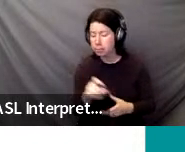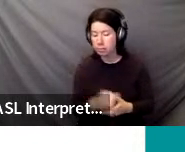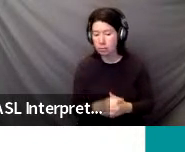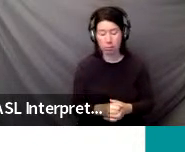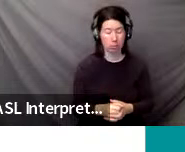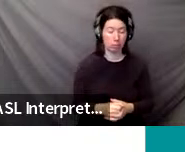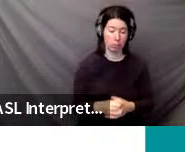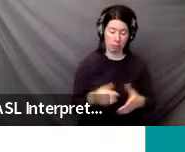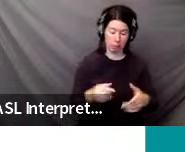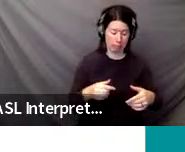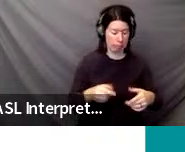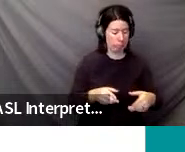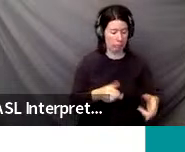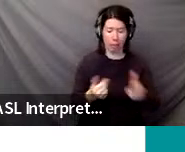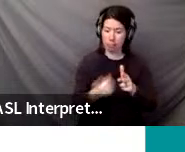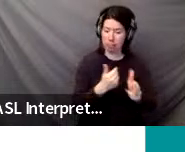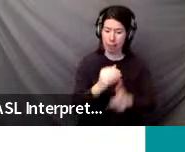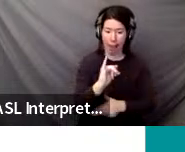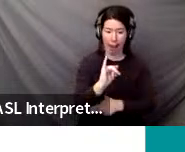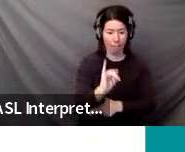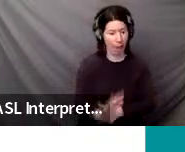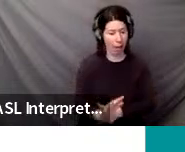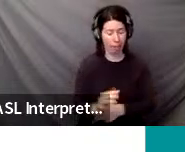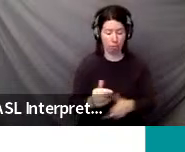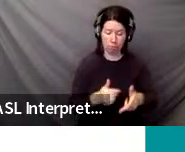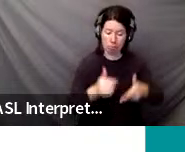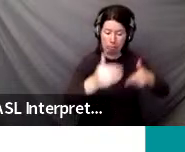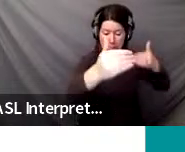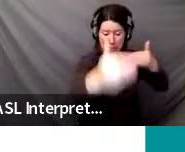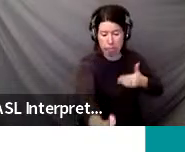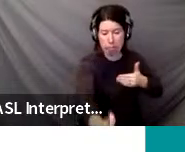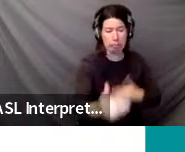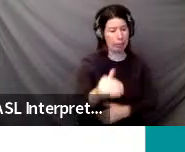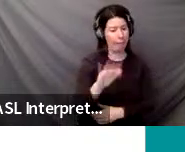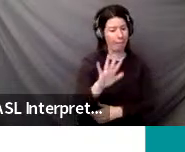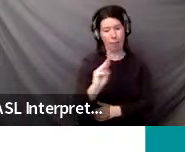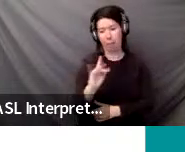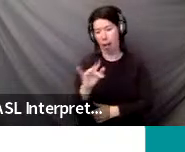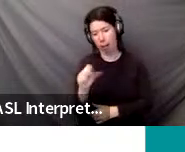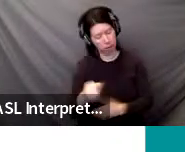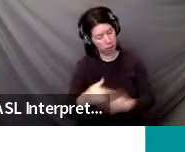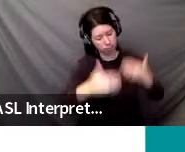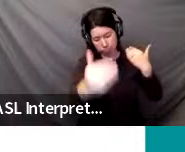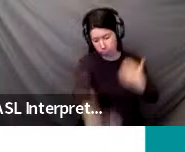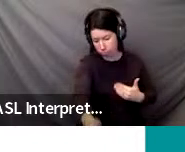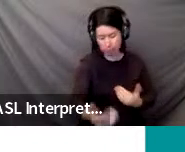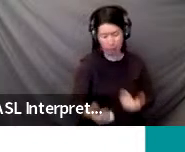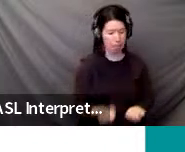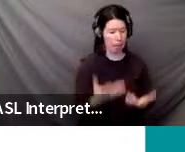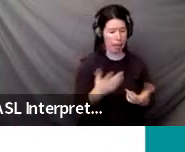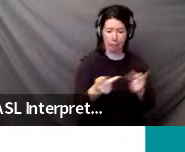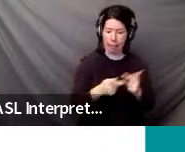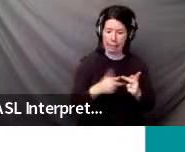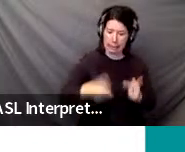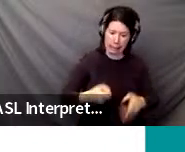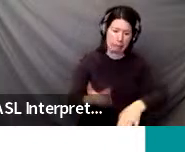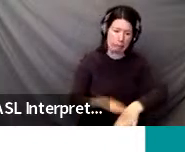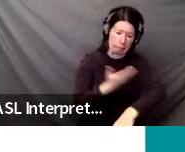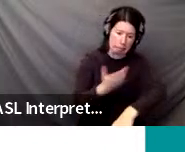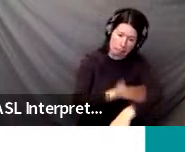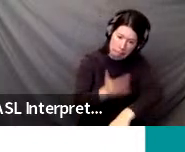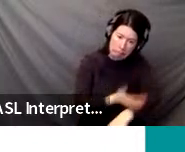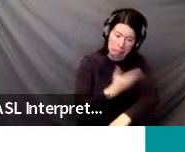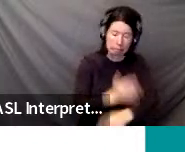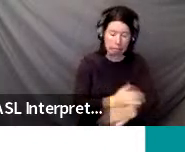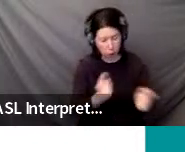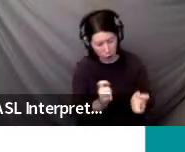of I-5 with a lot of proposed improvements in different locations. And so what are some of the potential risks that